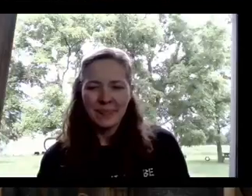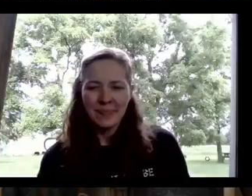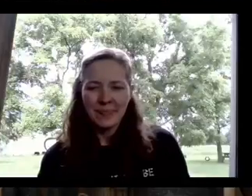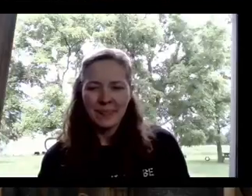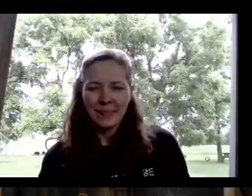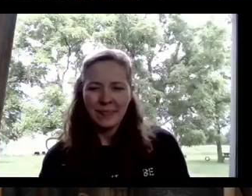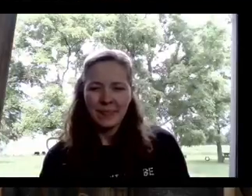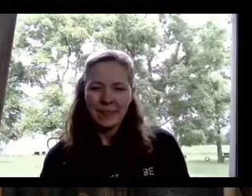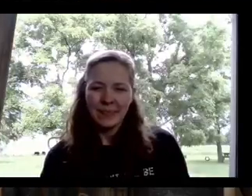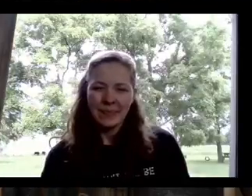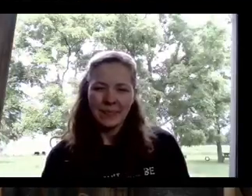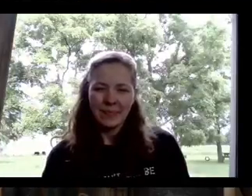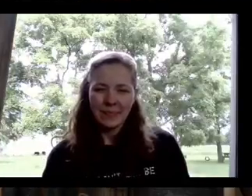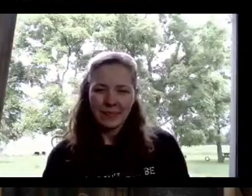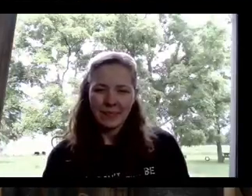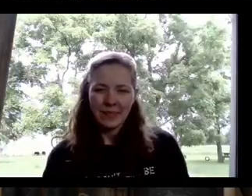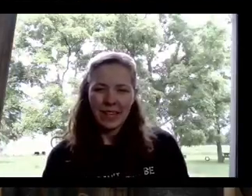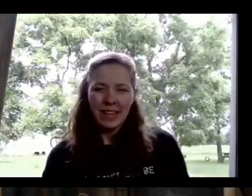cool.